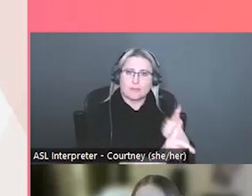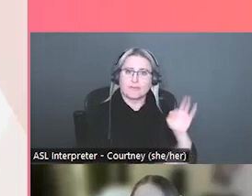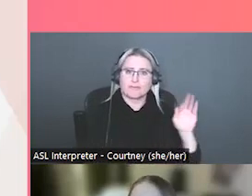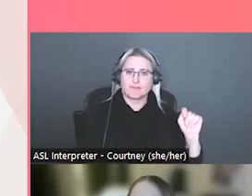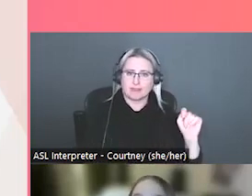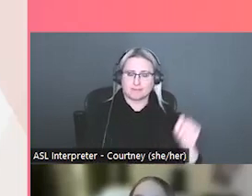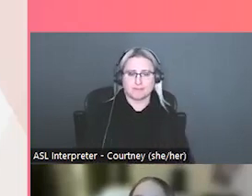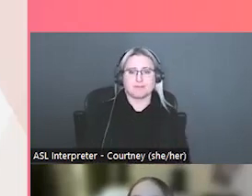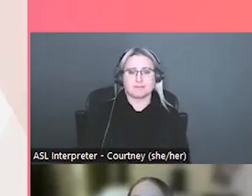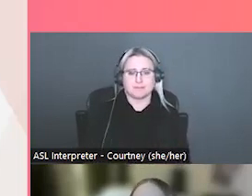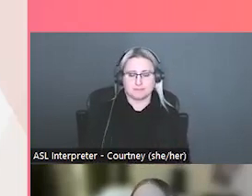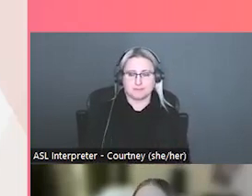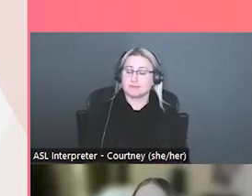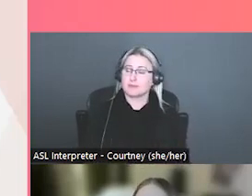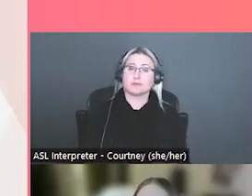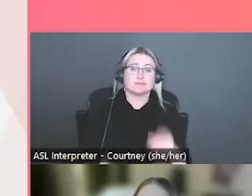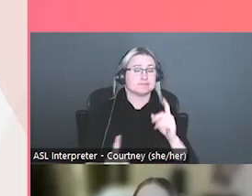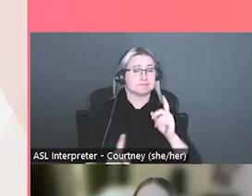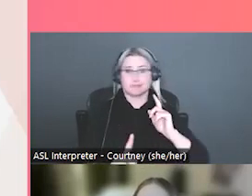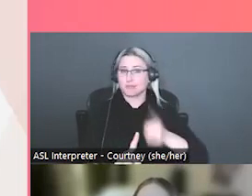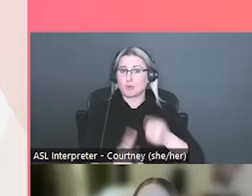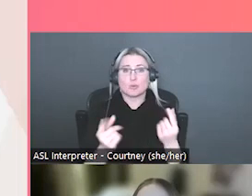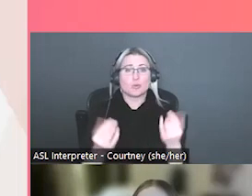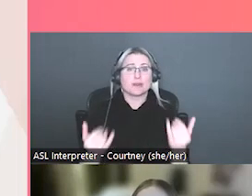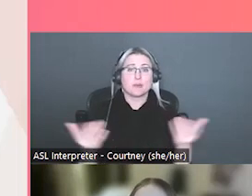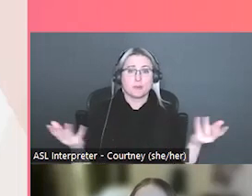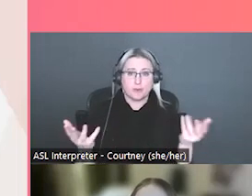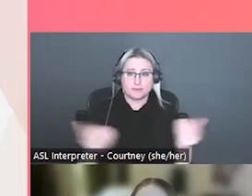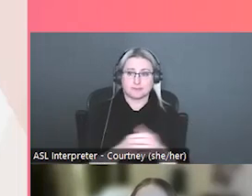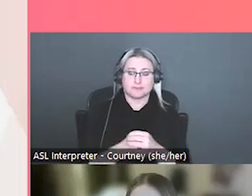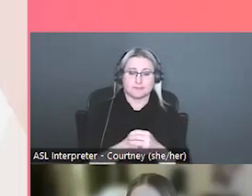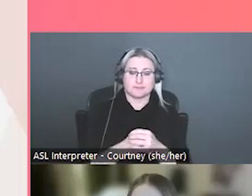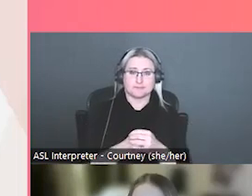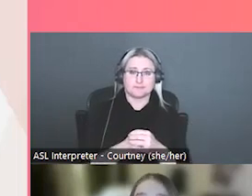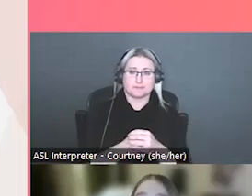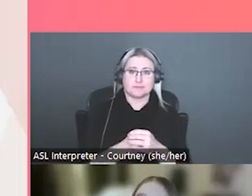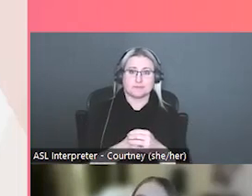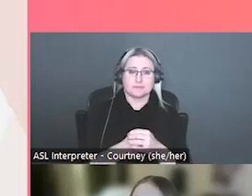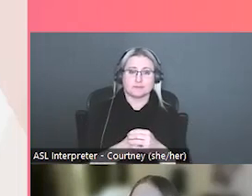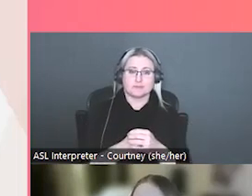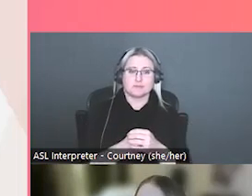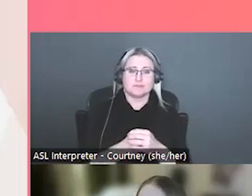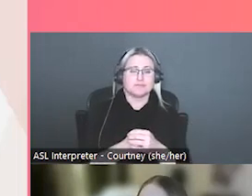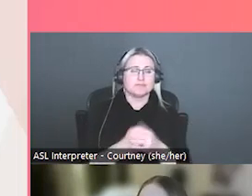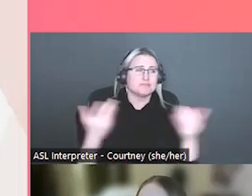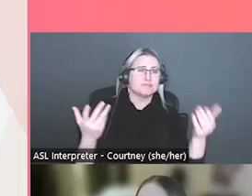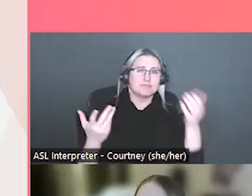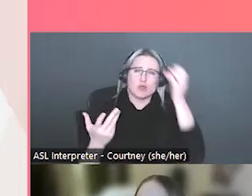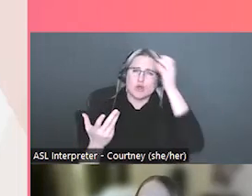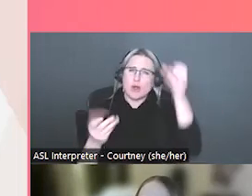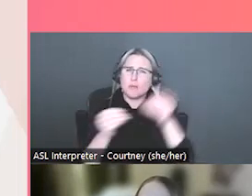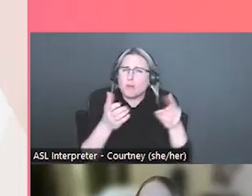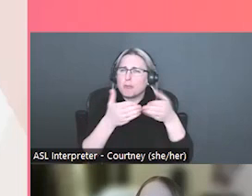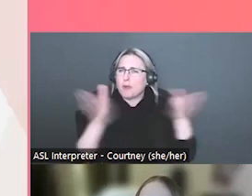Ultimately, what Raman and I hope to do today is to give you, at the start, a broader context in this space.